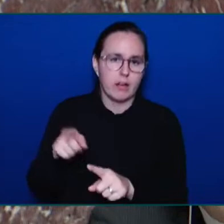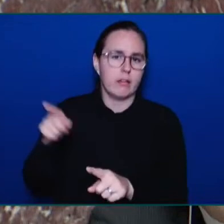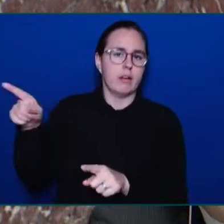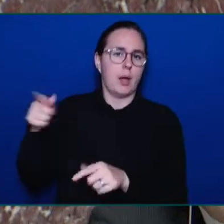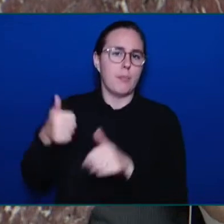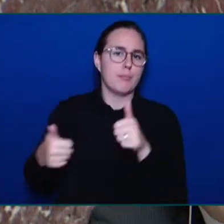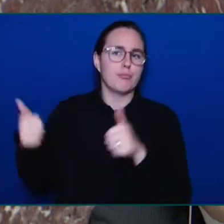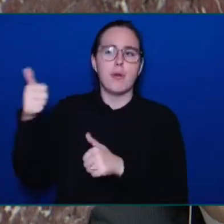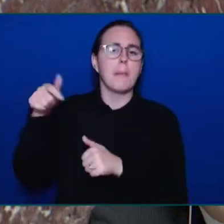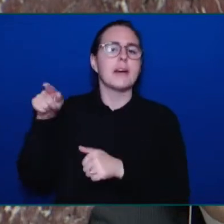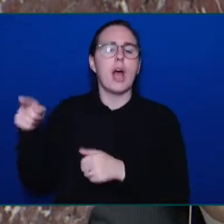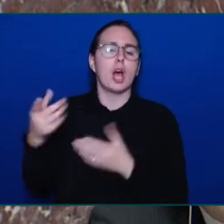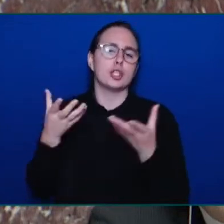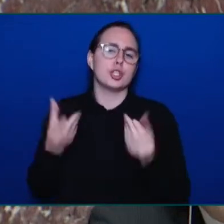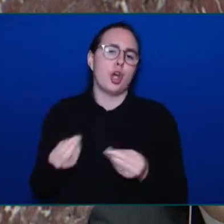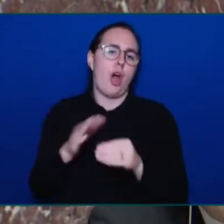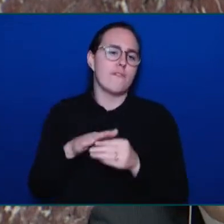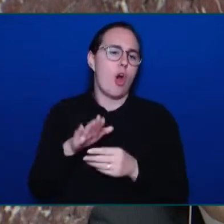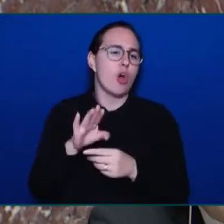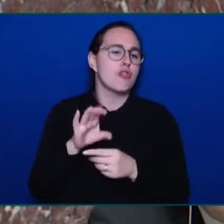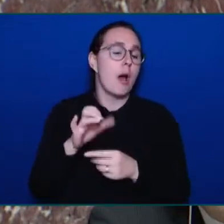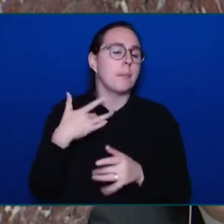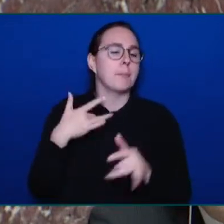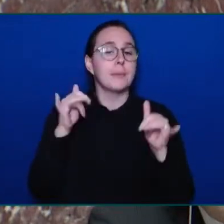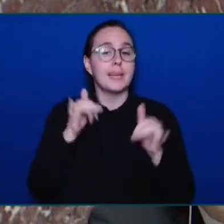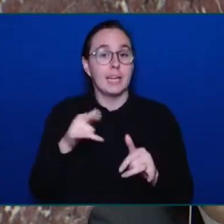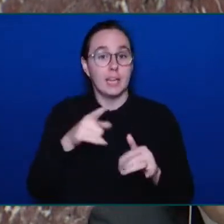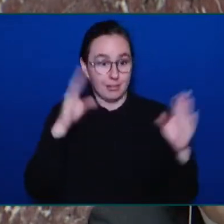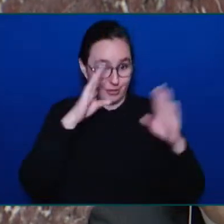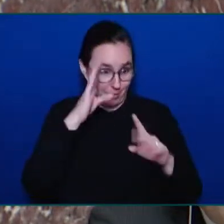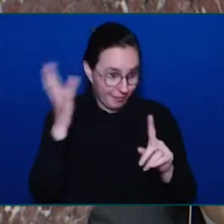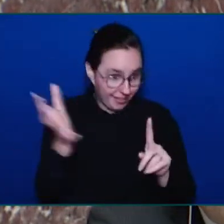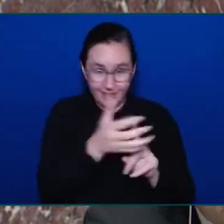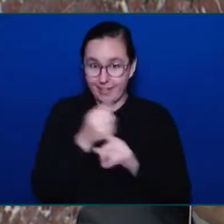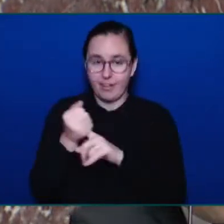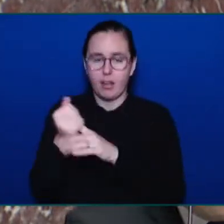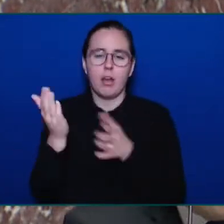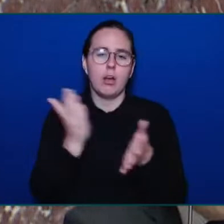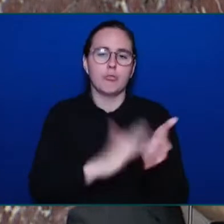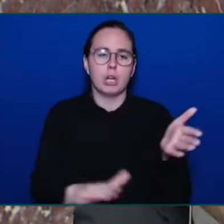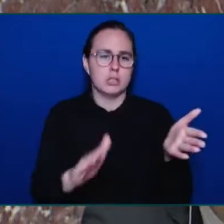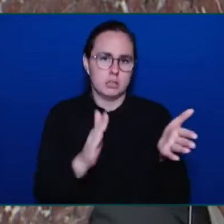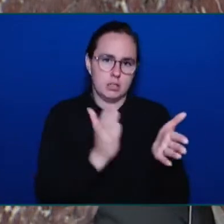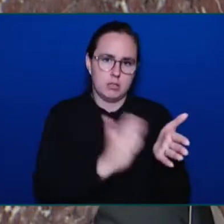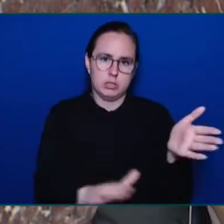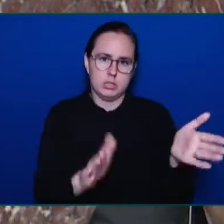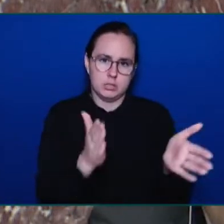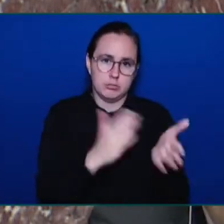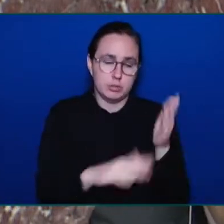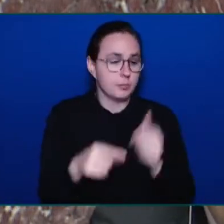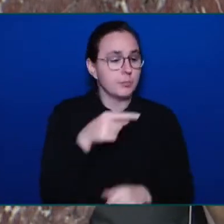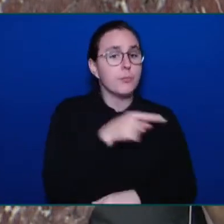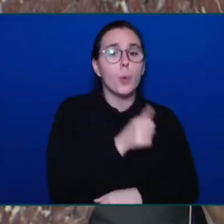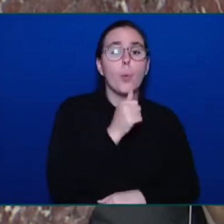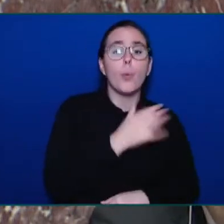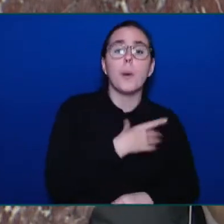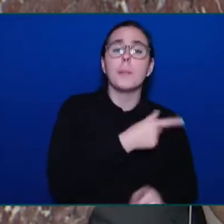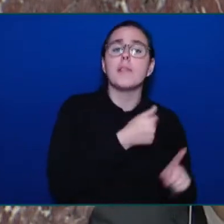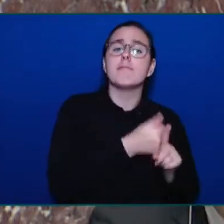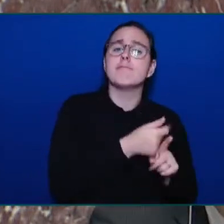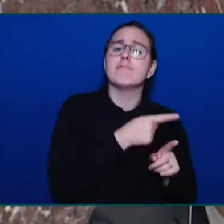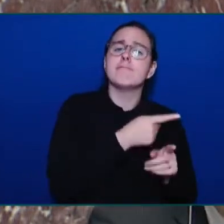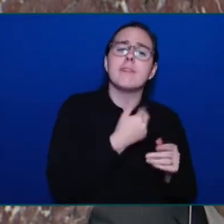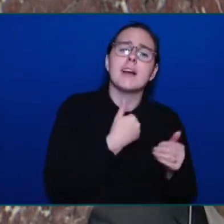Cafe, has faced relentless vandalism, theft, and even threats to his staff. He says, and I